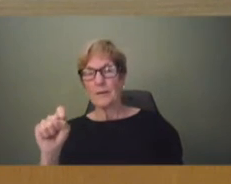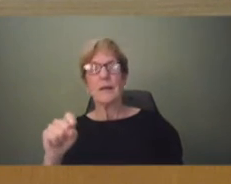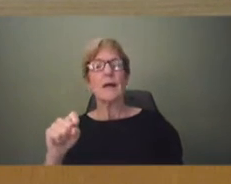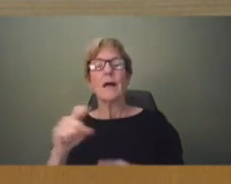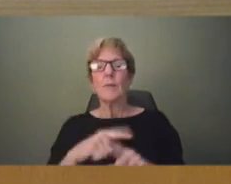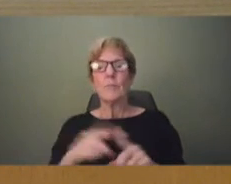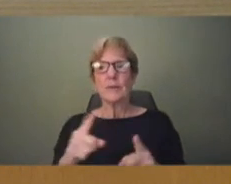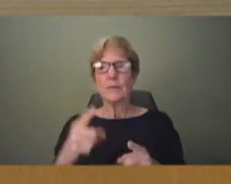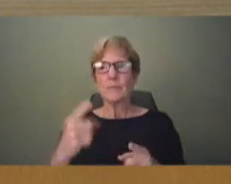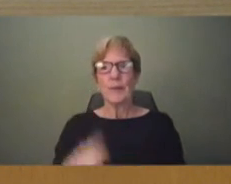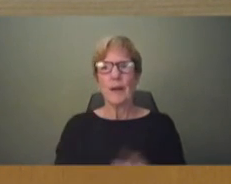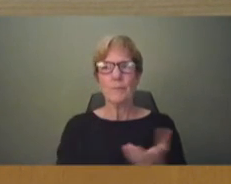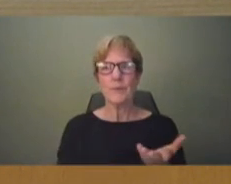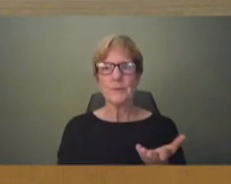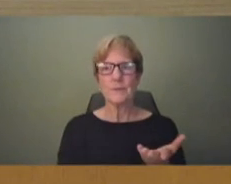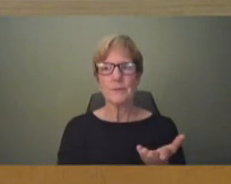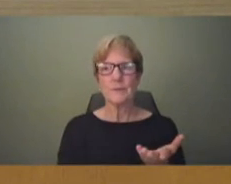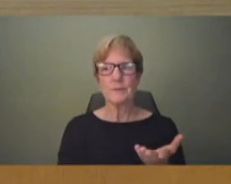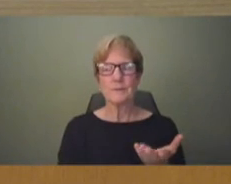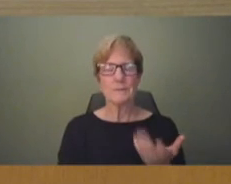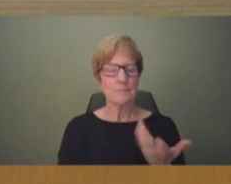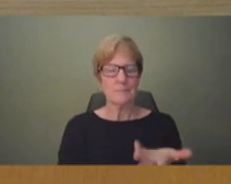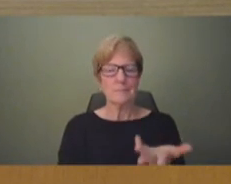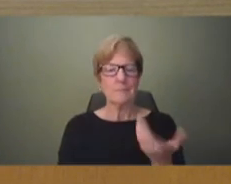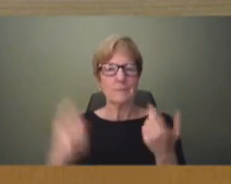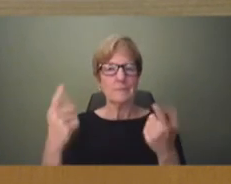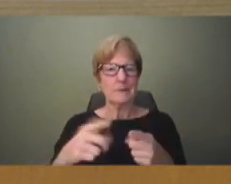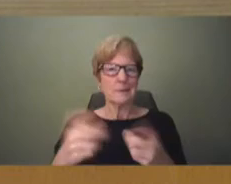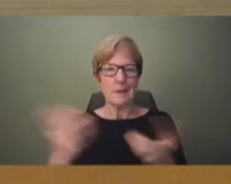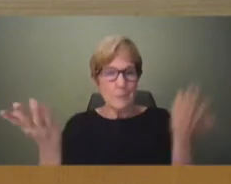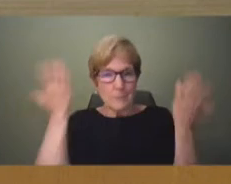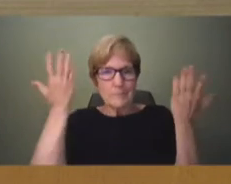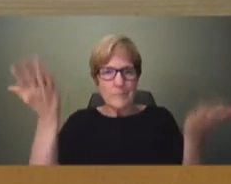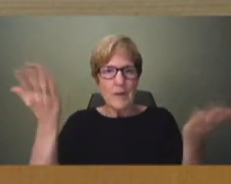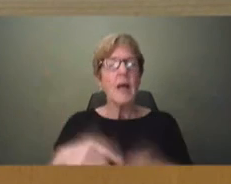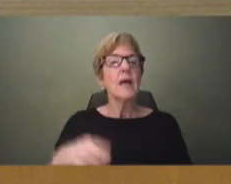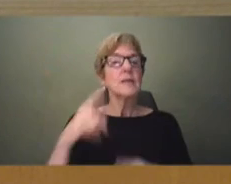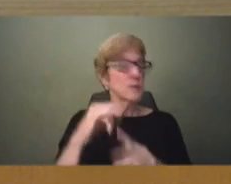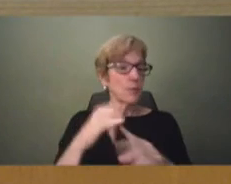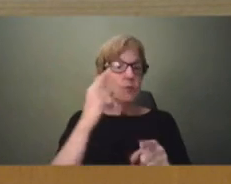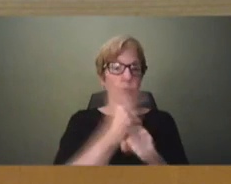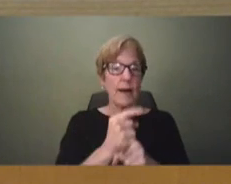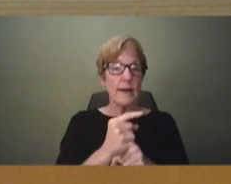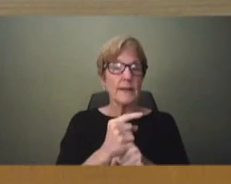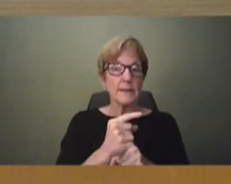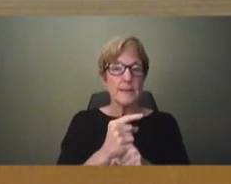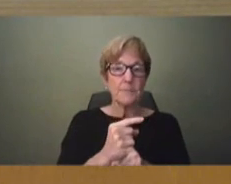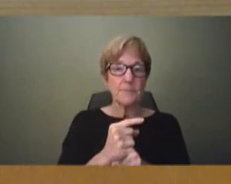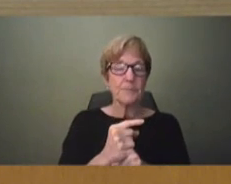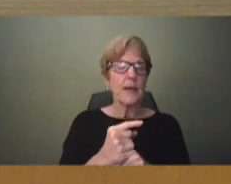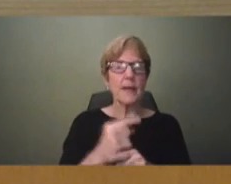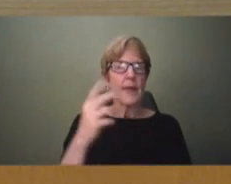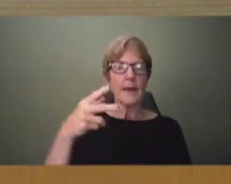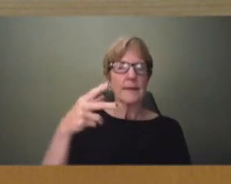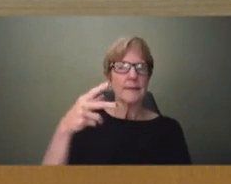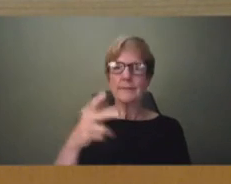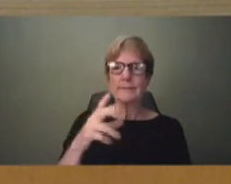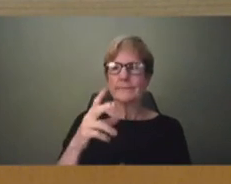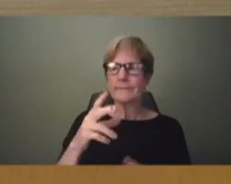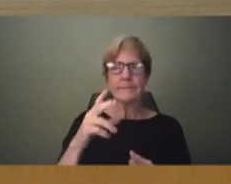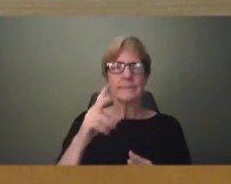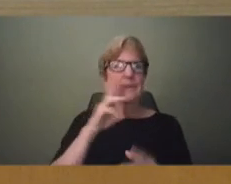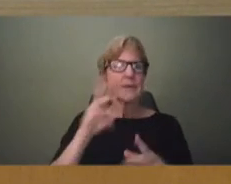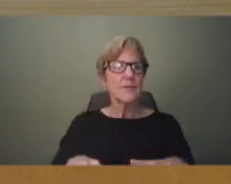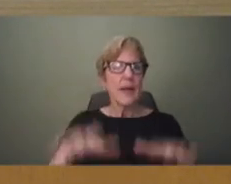what happens I really don't I really don't know what's going to happen there um he's absolutely right about perme permeability concerns um this